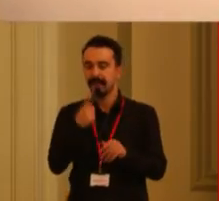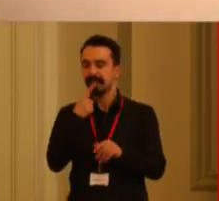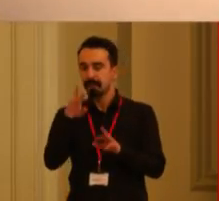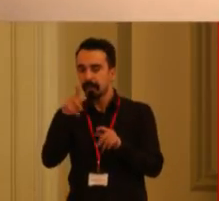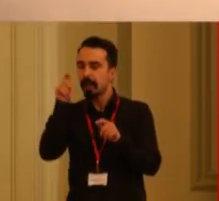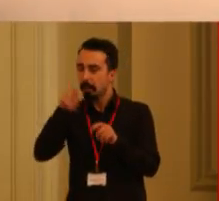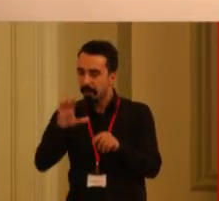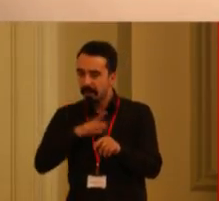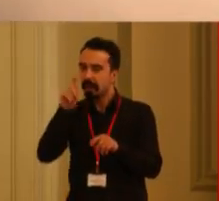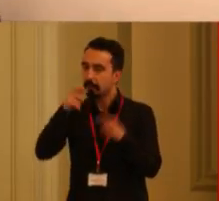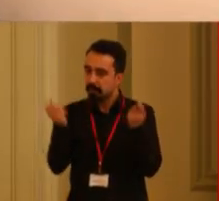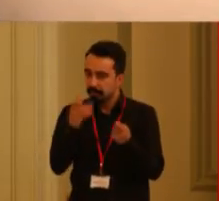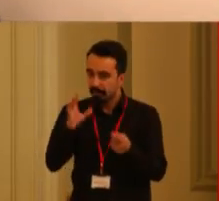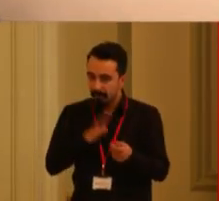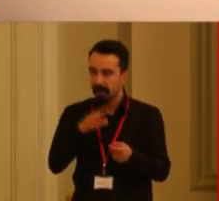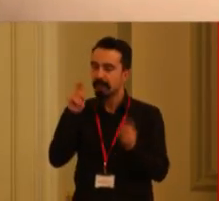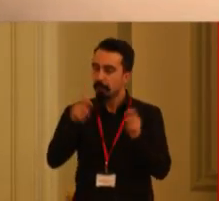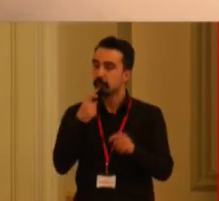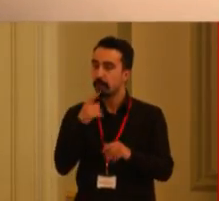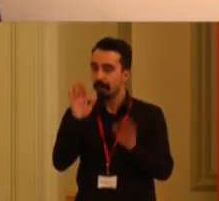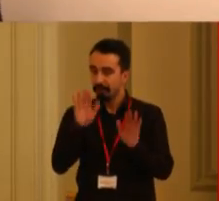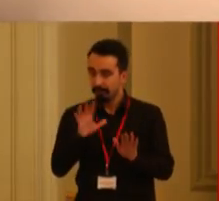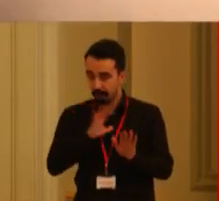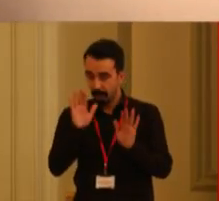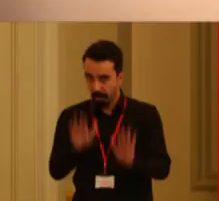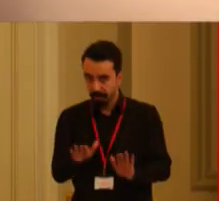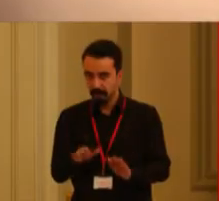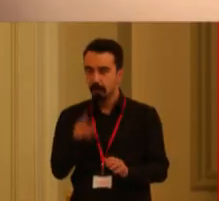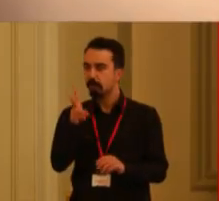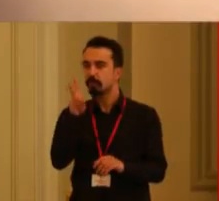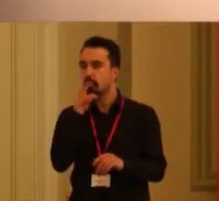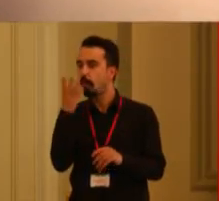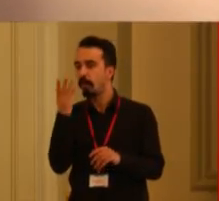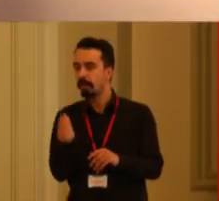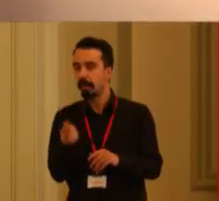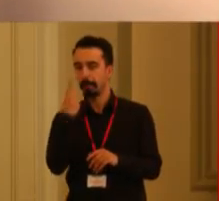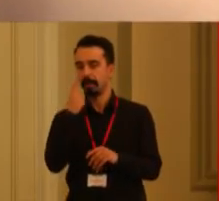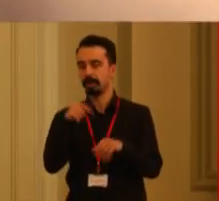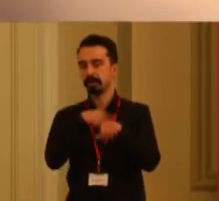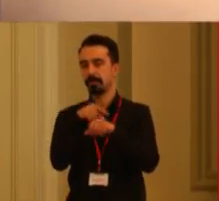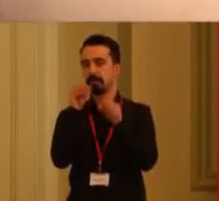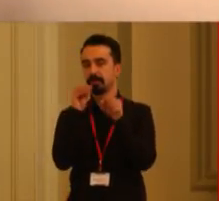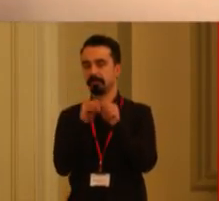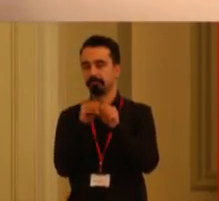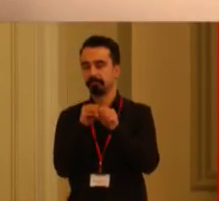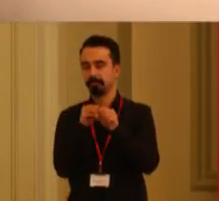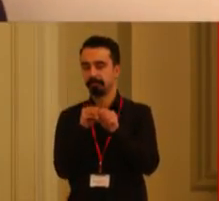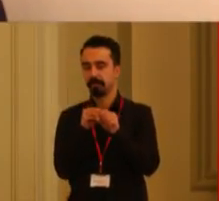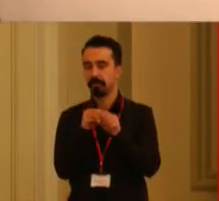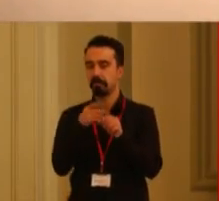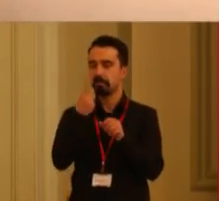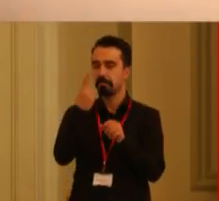They can't address it, they can't deal with it. Some say they do, some believe they can, but